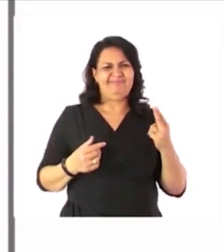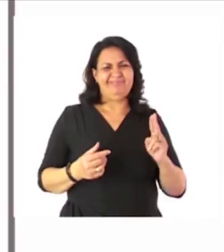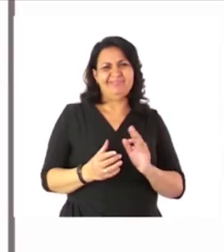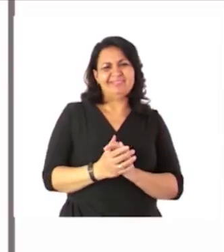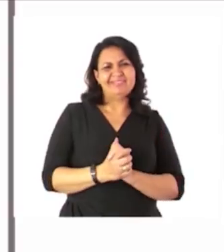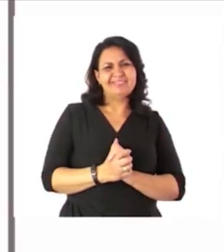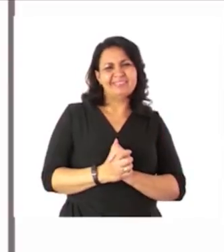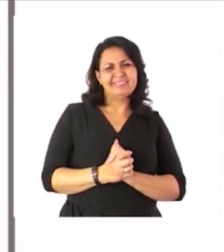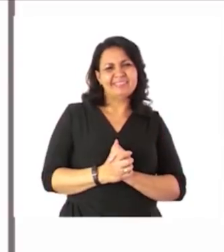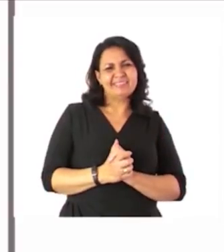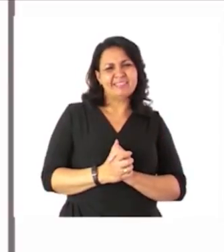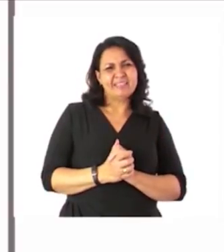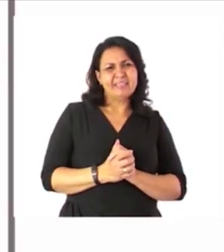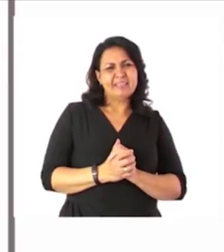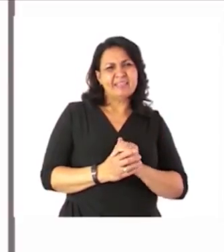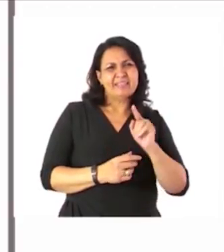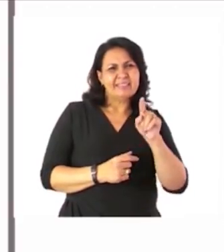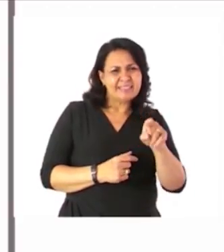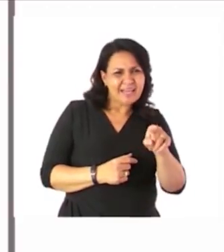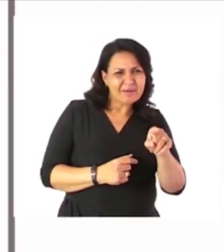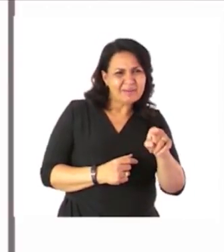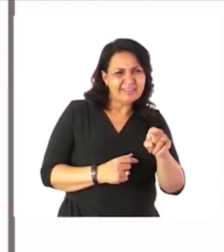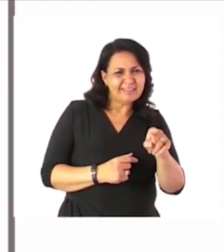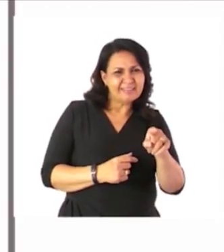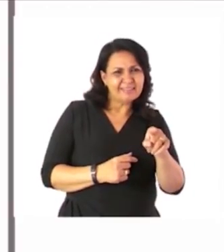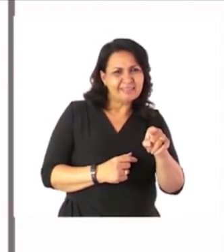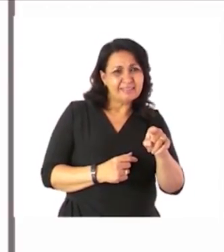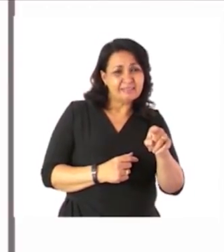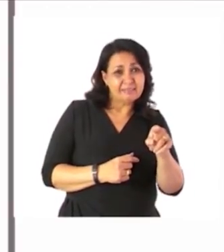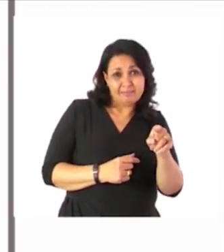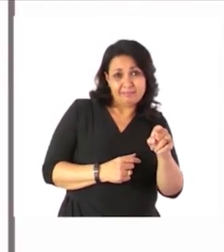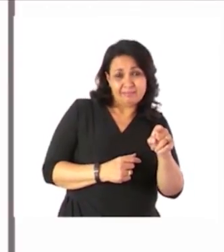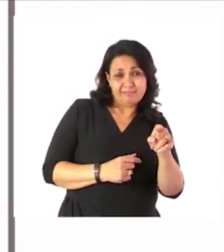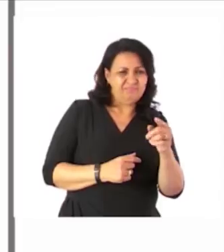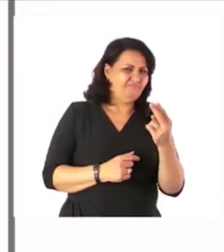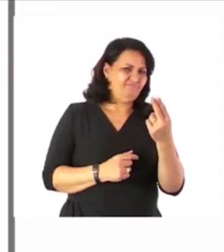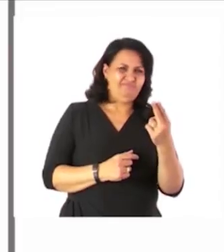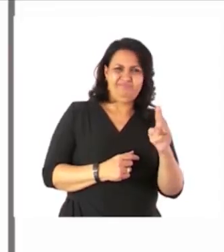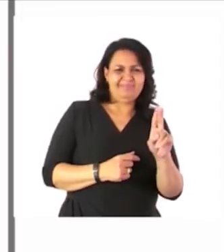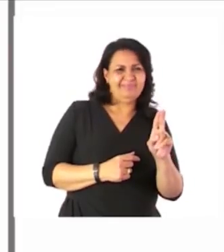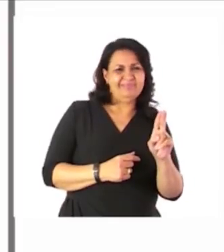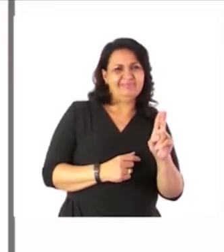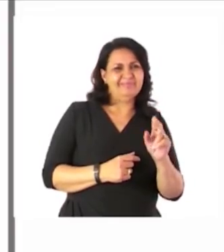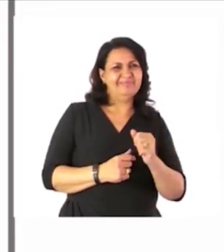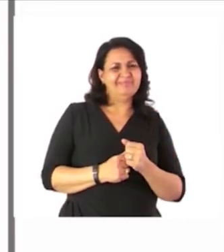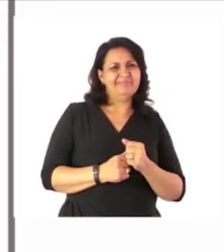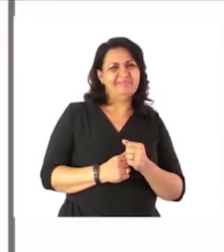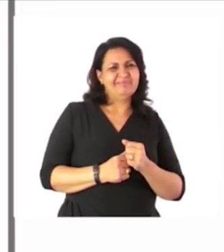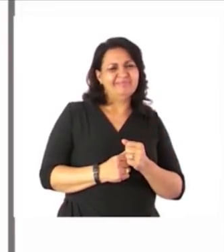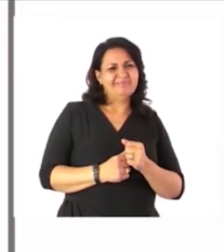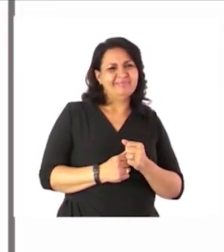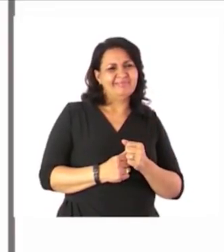alone the second one is looking at me and he's sticking his tongue out no